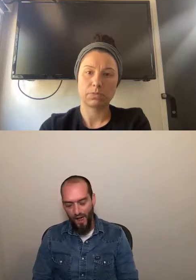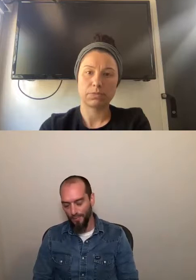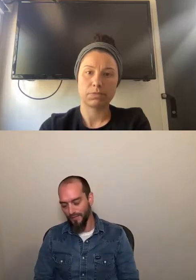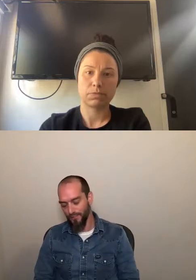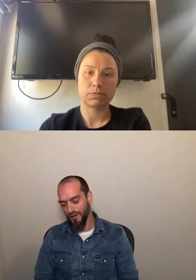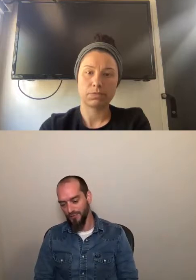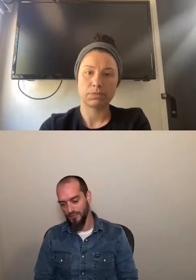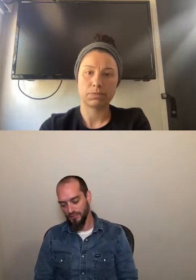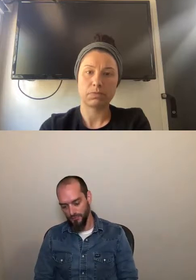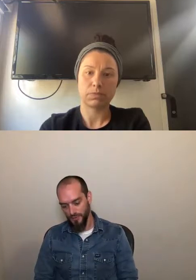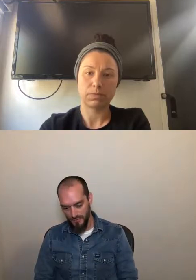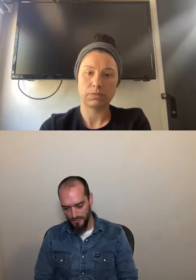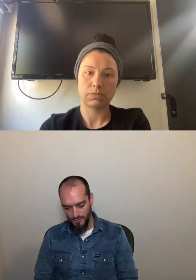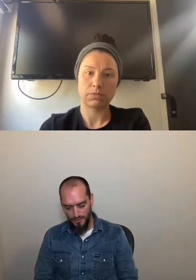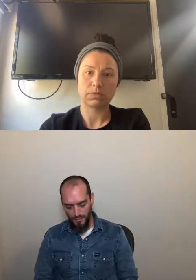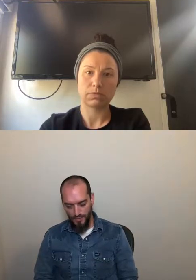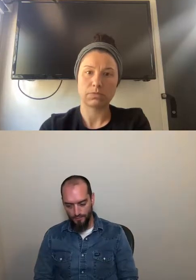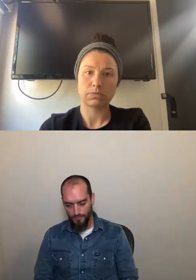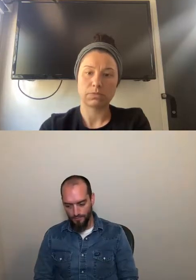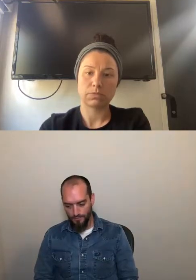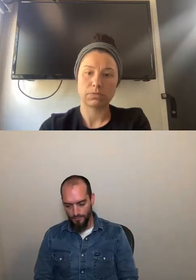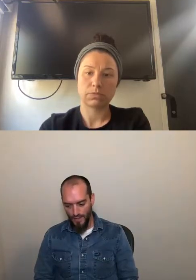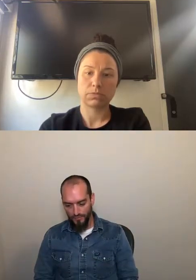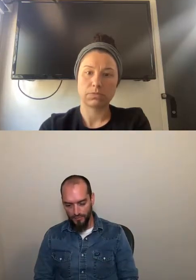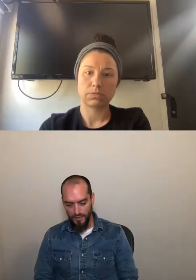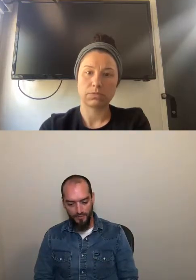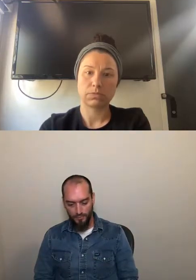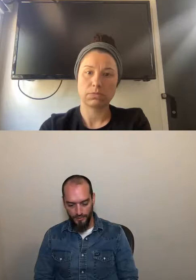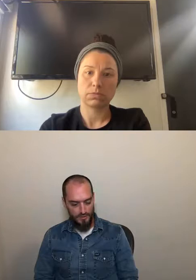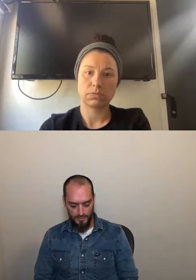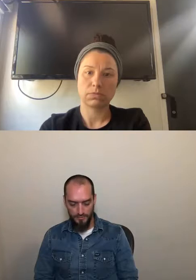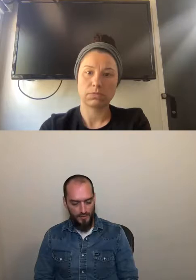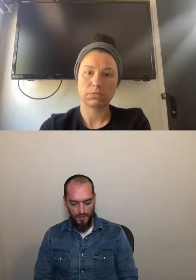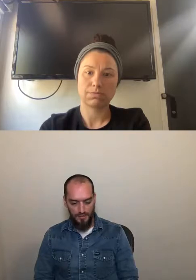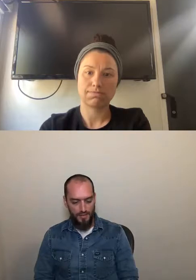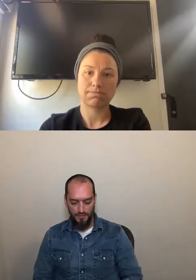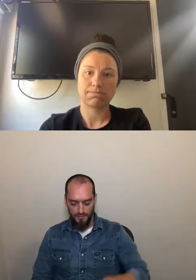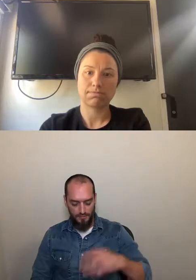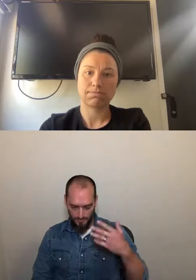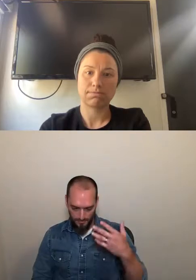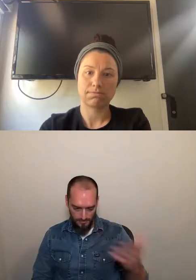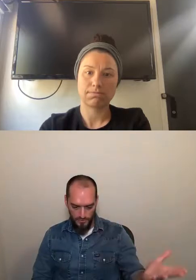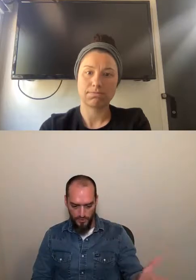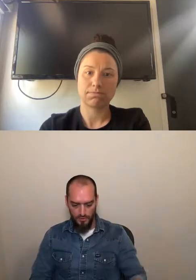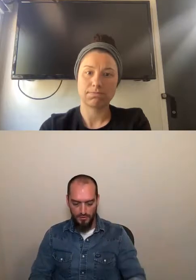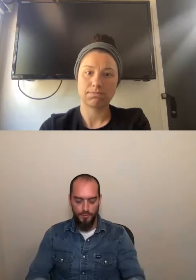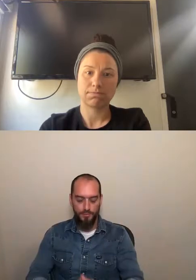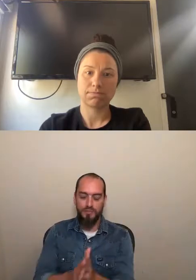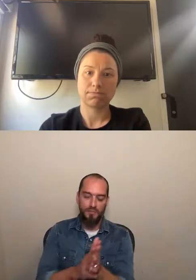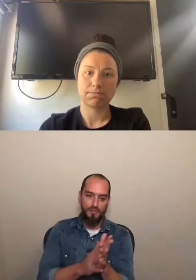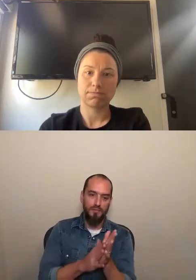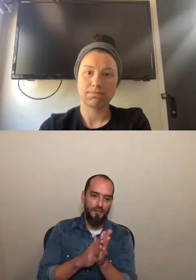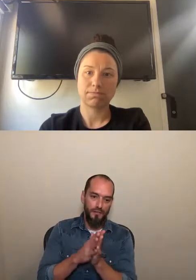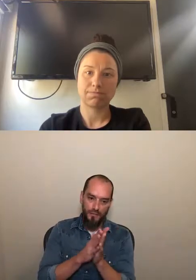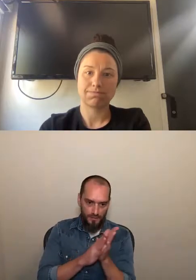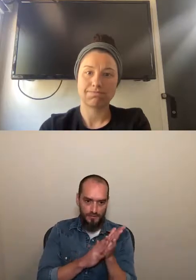I'm trying not to say how bad the problem is, just because I have to be careful, because yes, this video is going to be